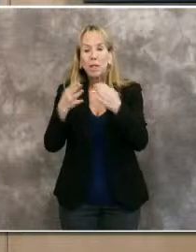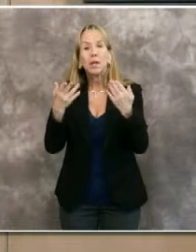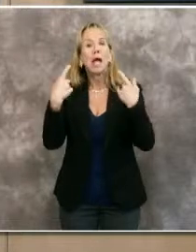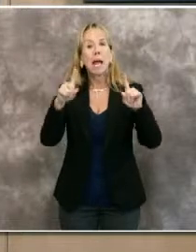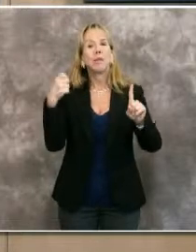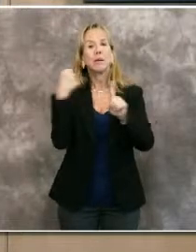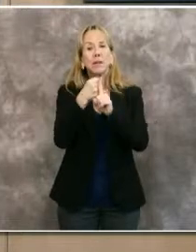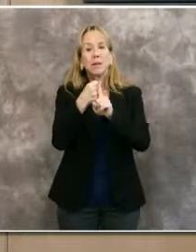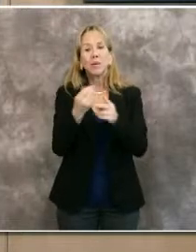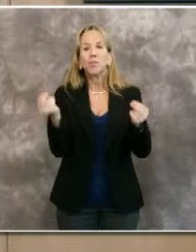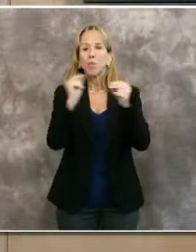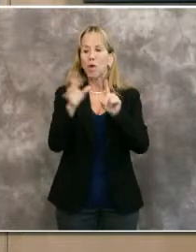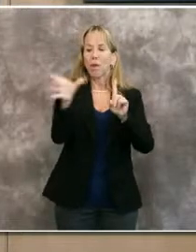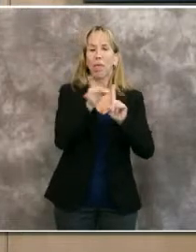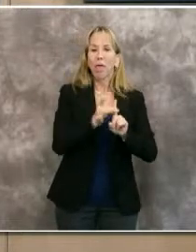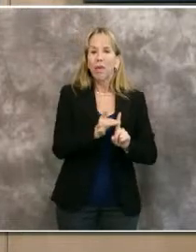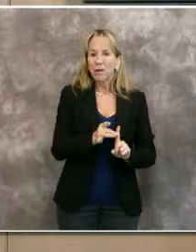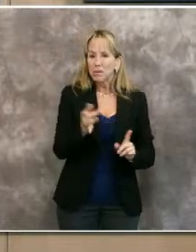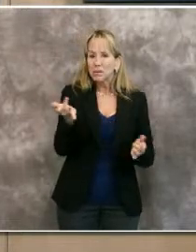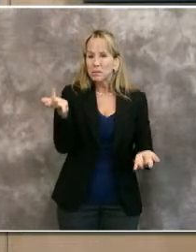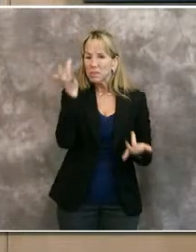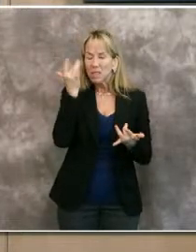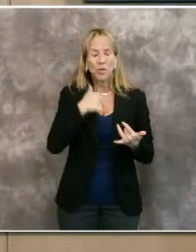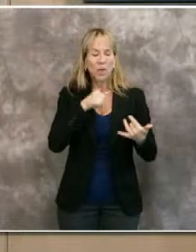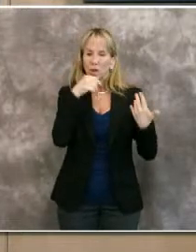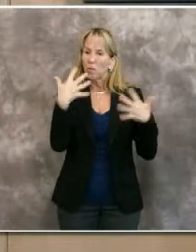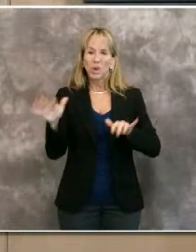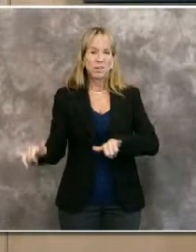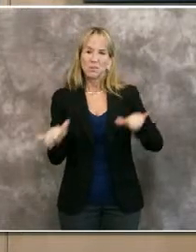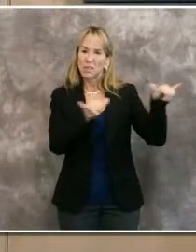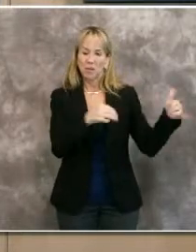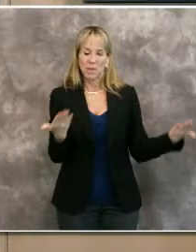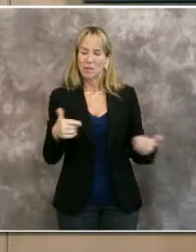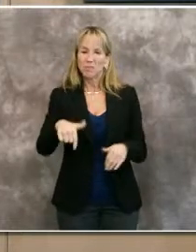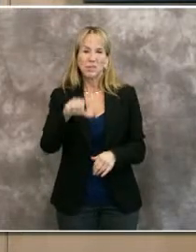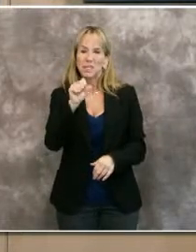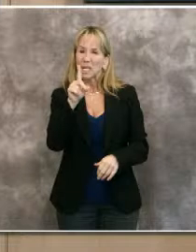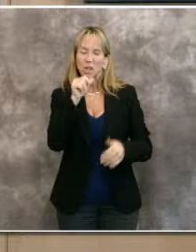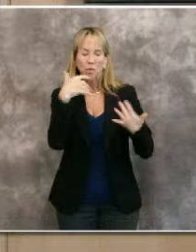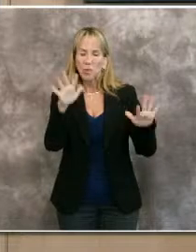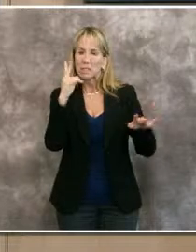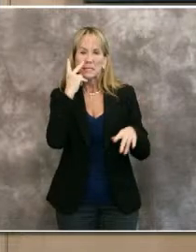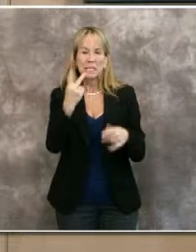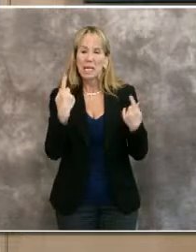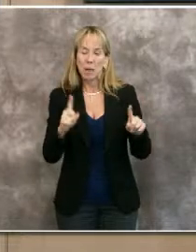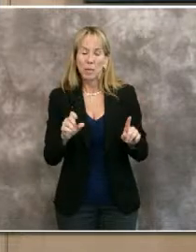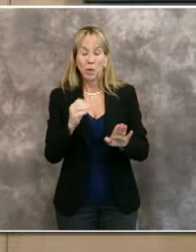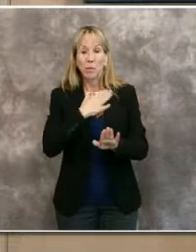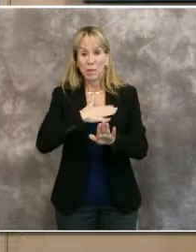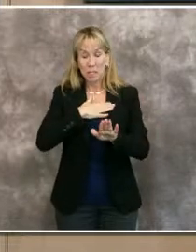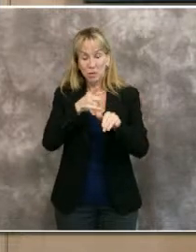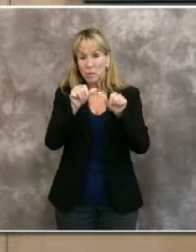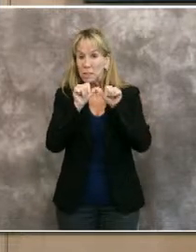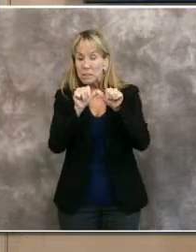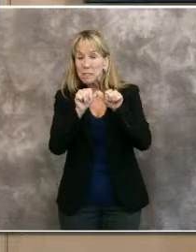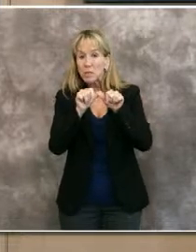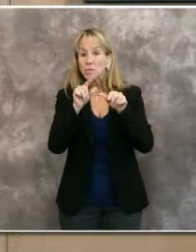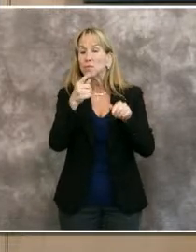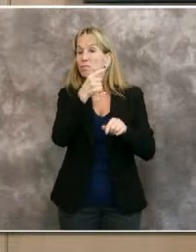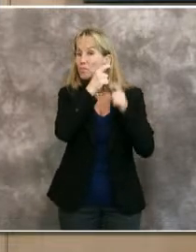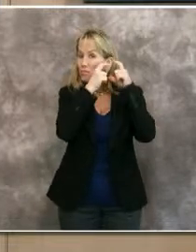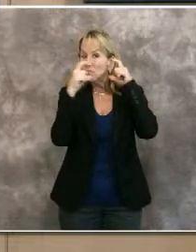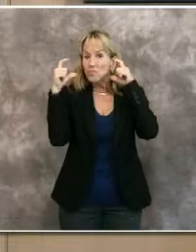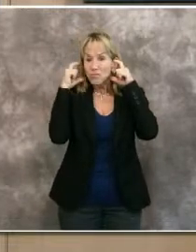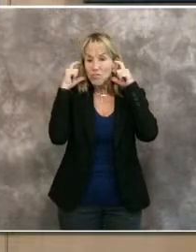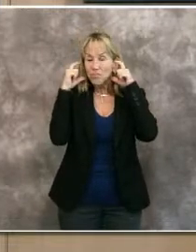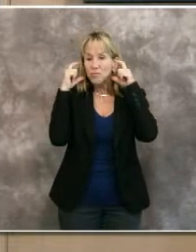cases. We don't want that to happen here in San Diego. So please, continue to wear a facial covering when